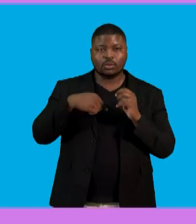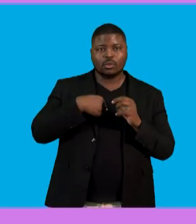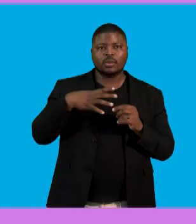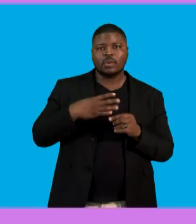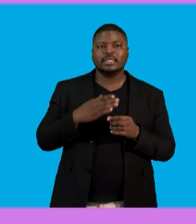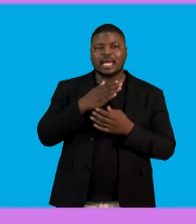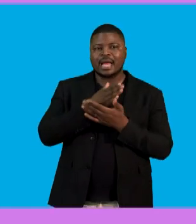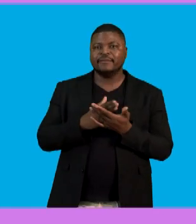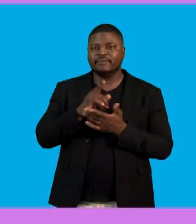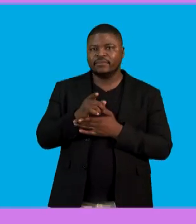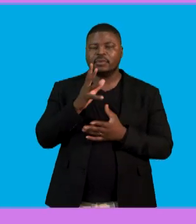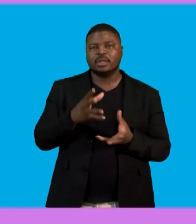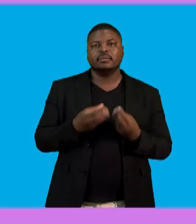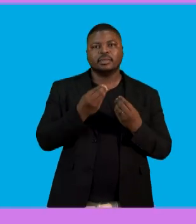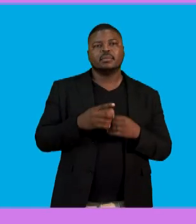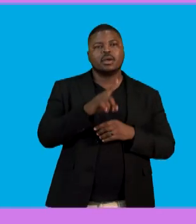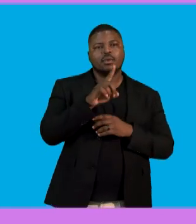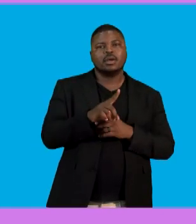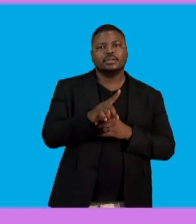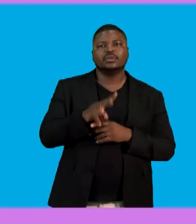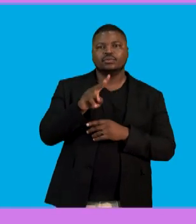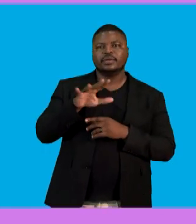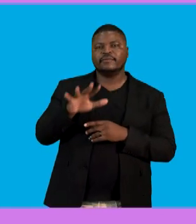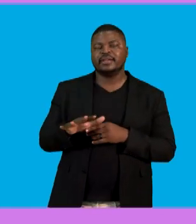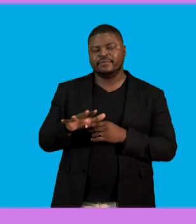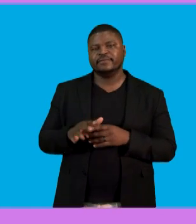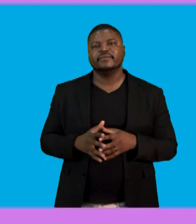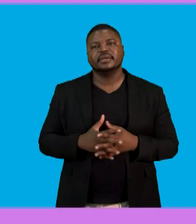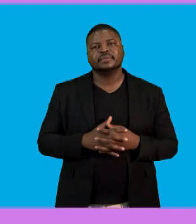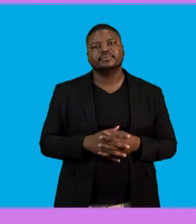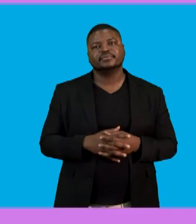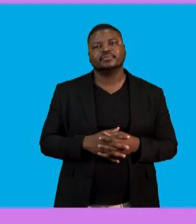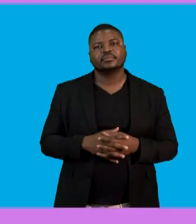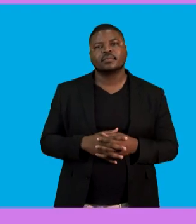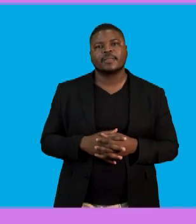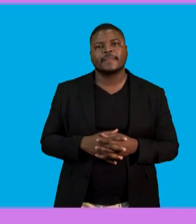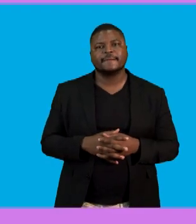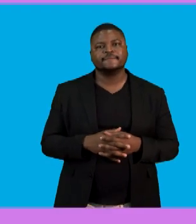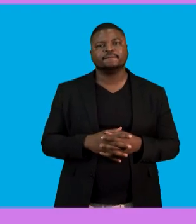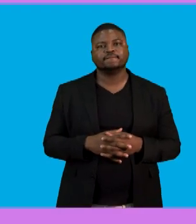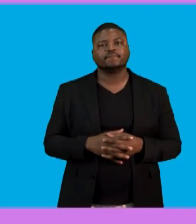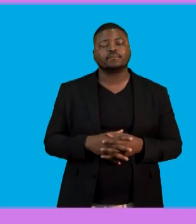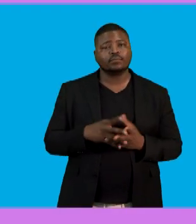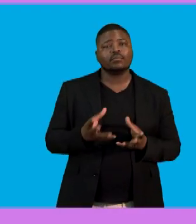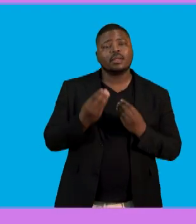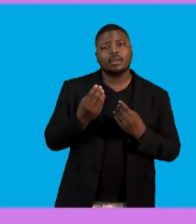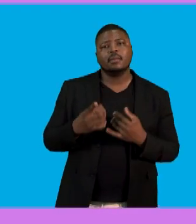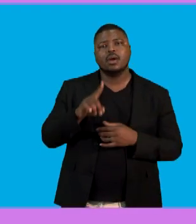milliliters, which will give you 125. Can we do that on the calculator and confirm? Yes, it gives